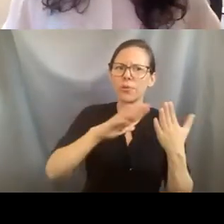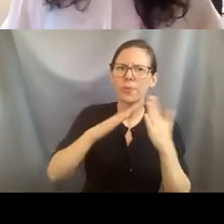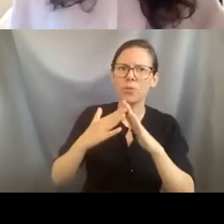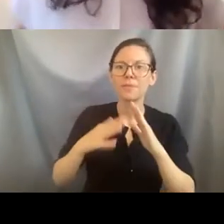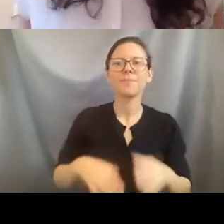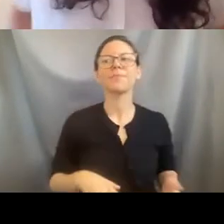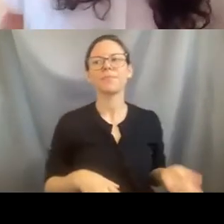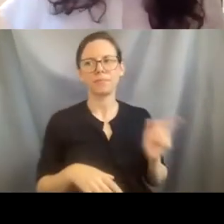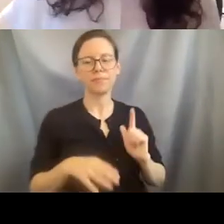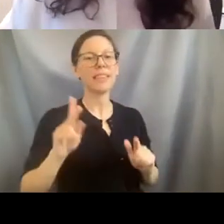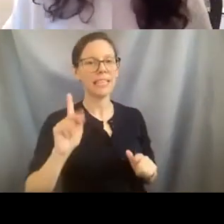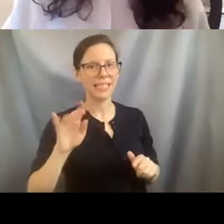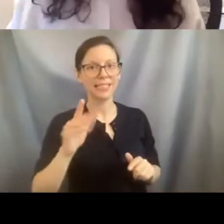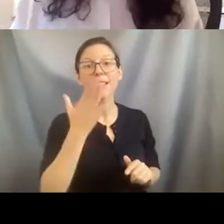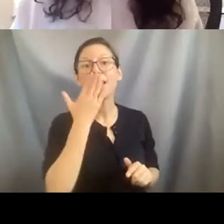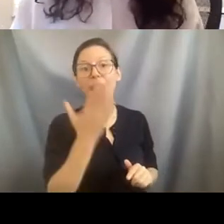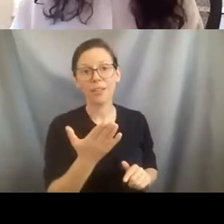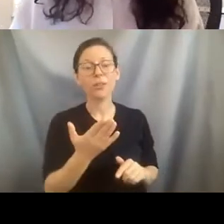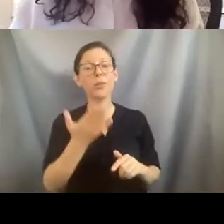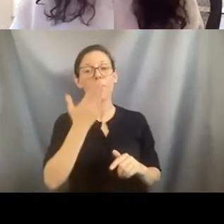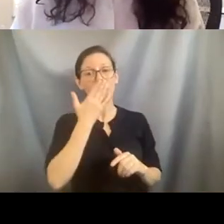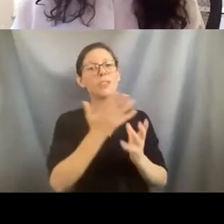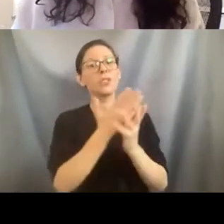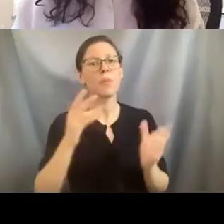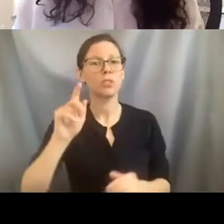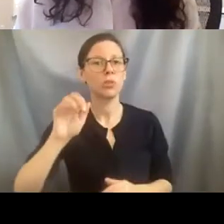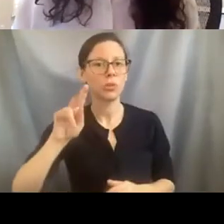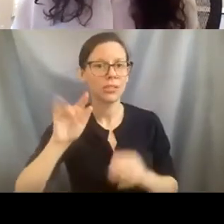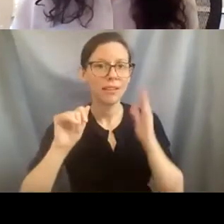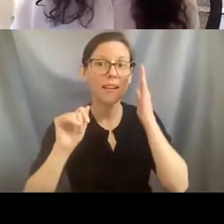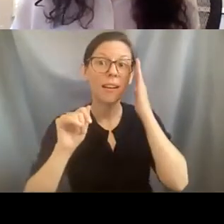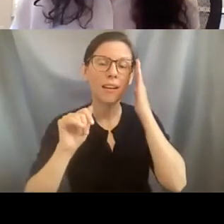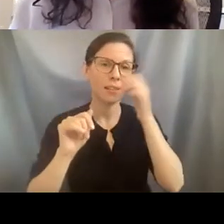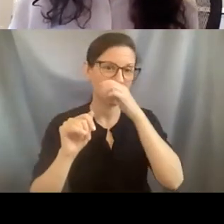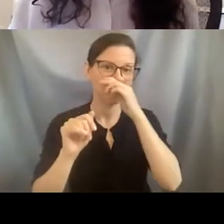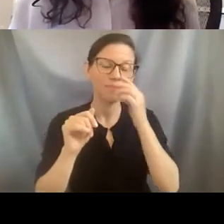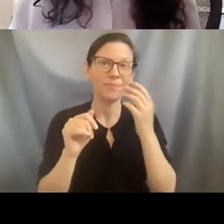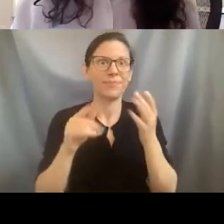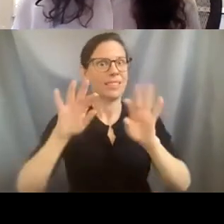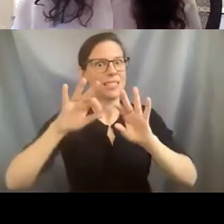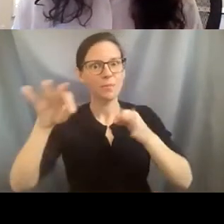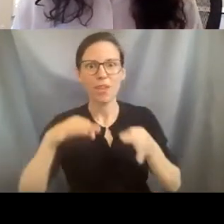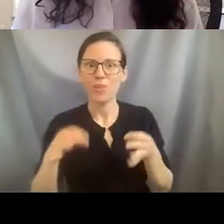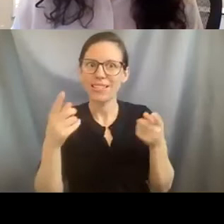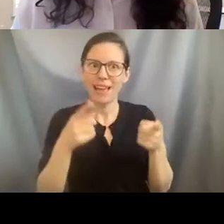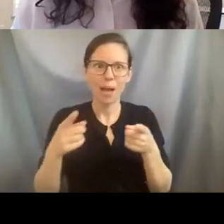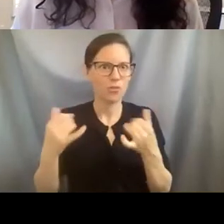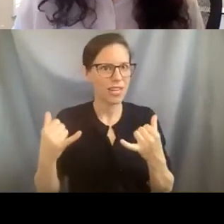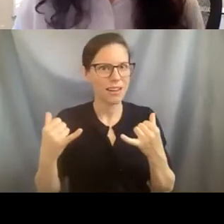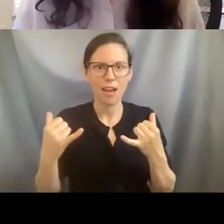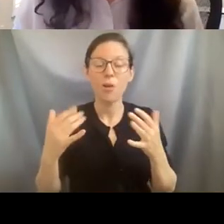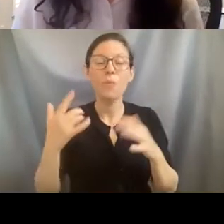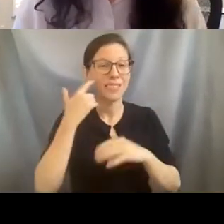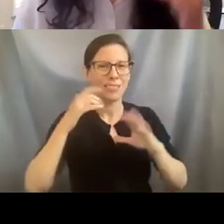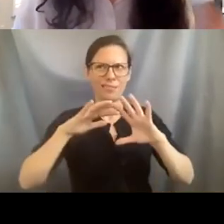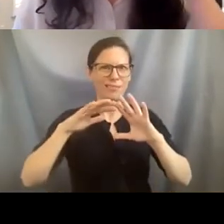Tarina, for the explicit conversation about what is actually happening, because I know the world right now is a little confused. And